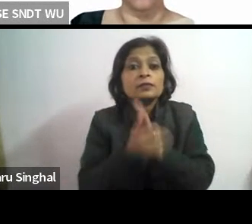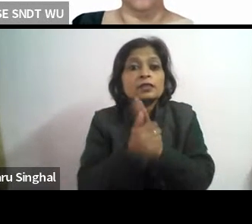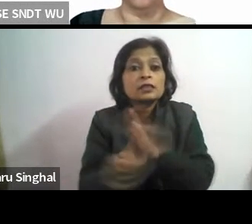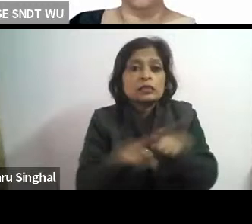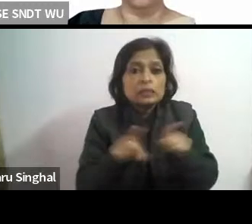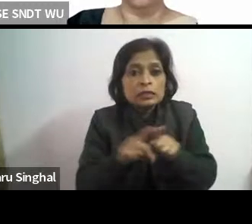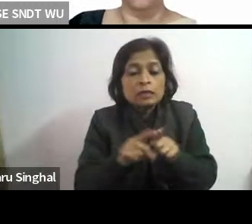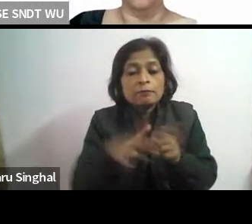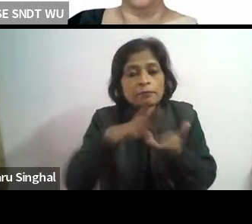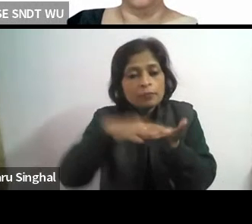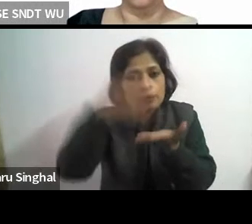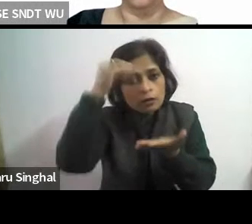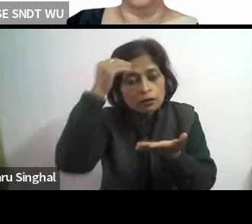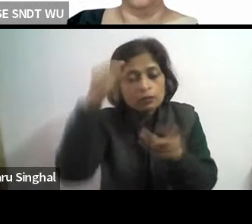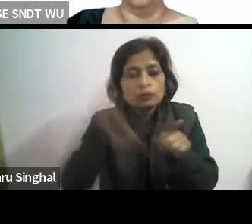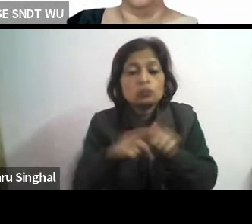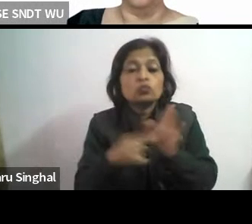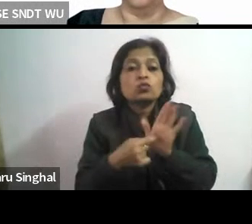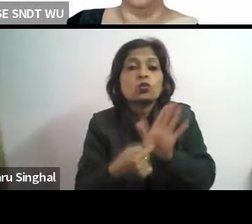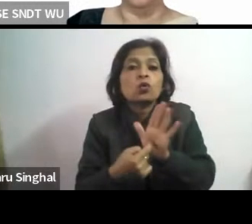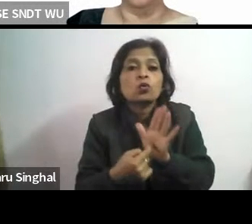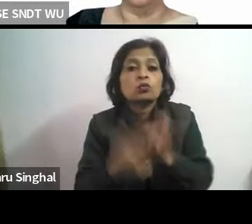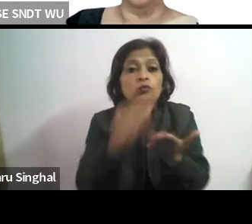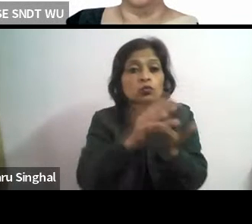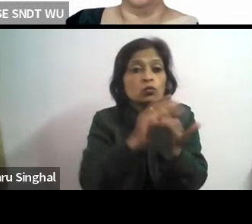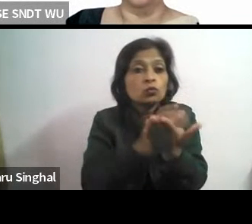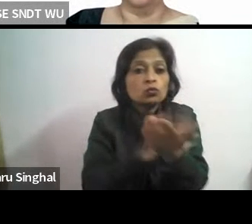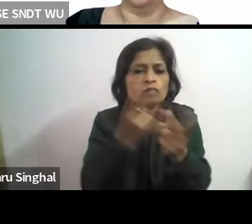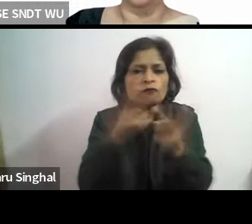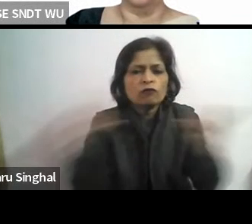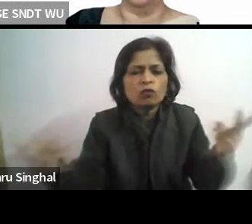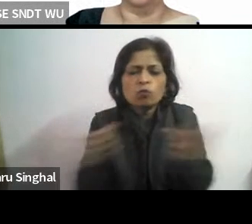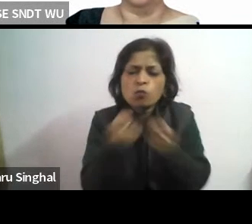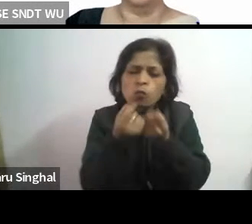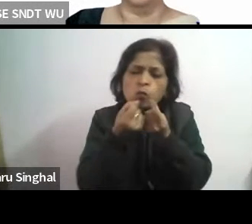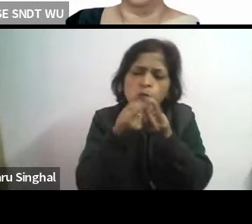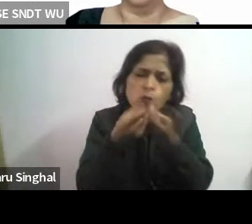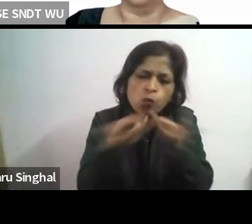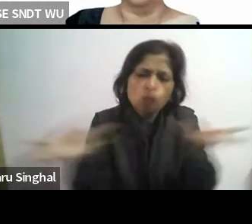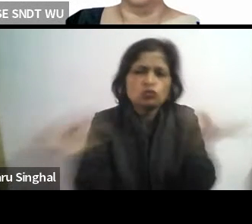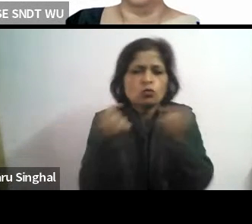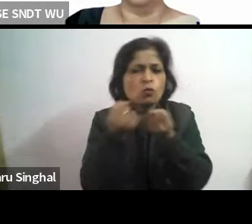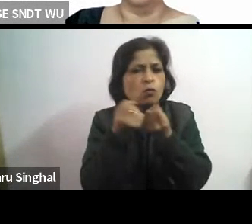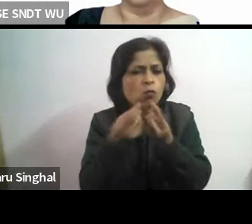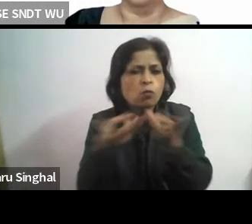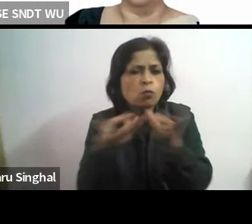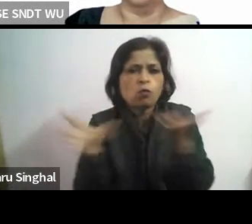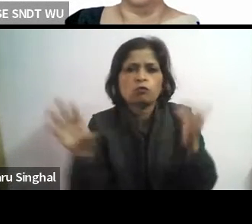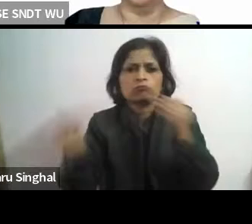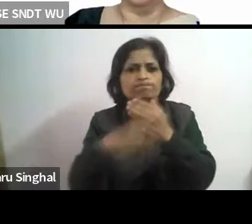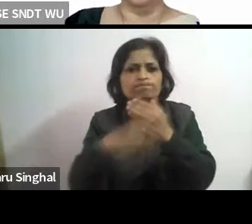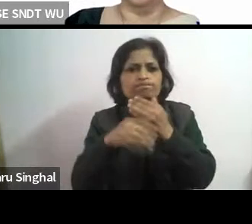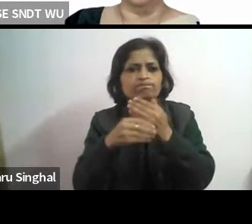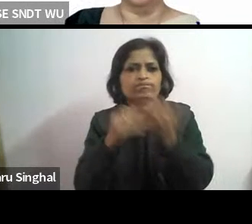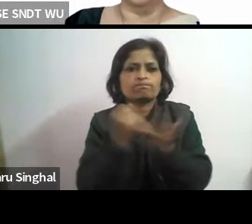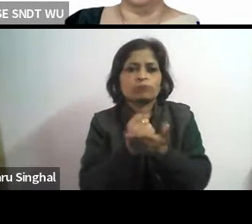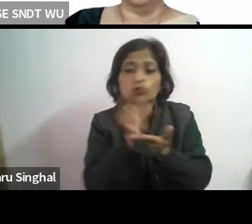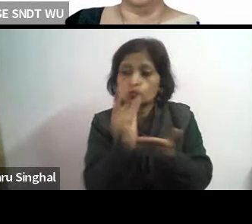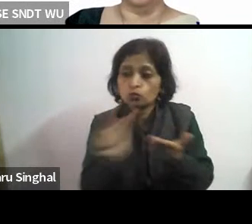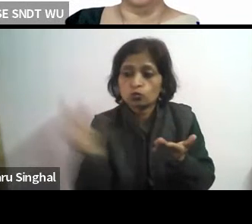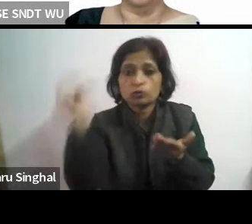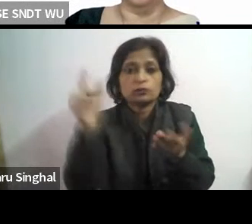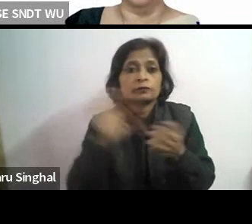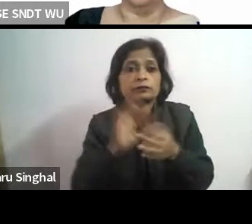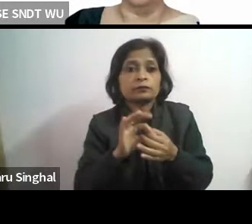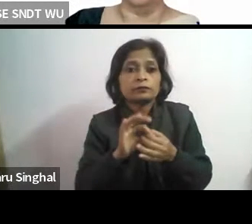very important. So types of courses, variety of courses, huge variety of courses. At our university,